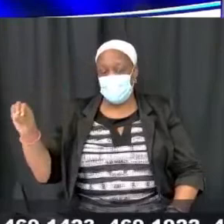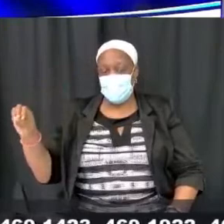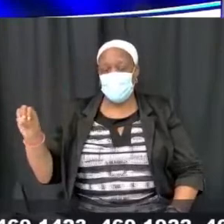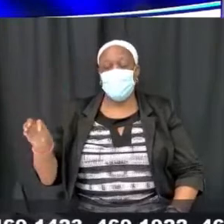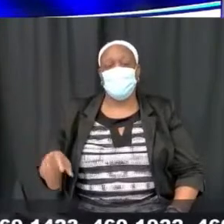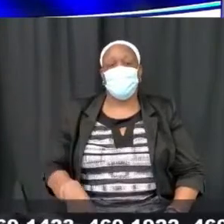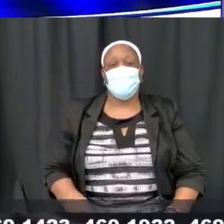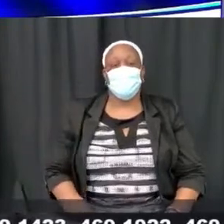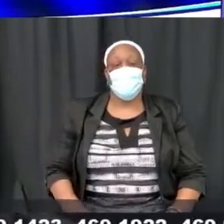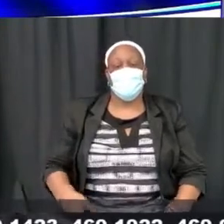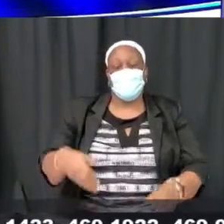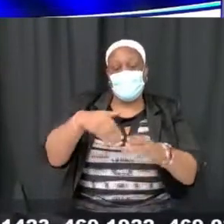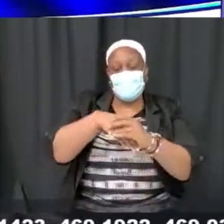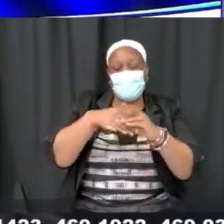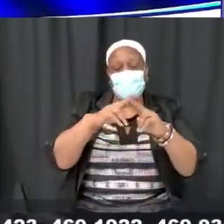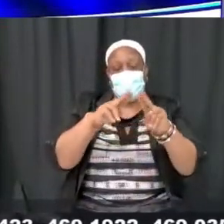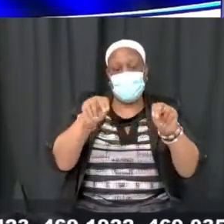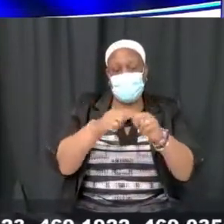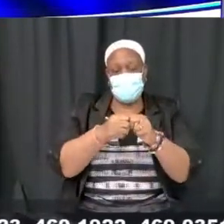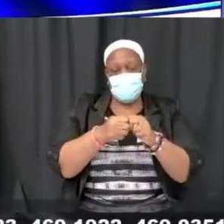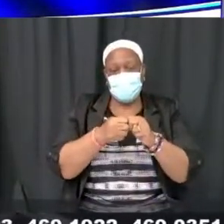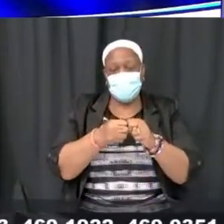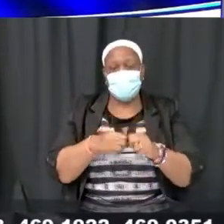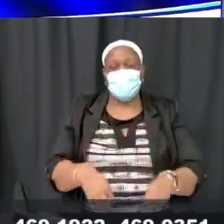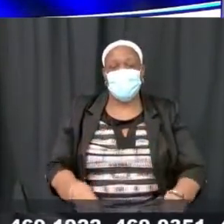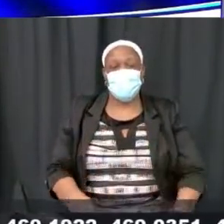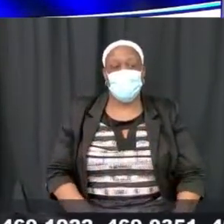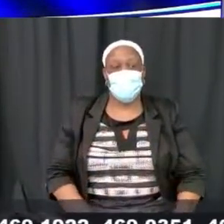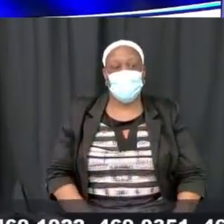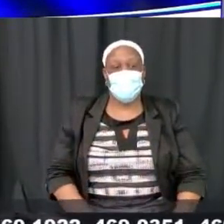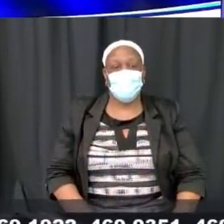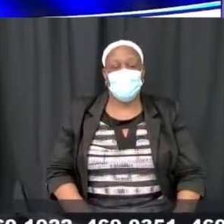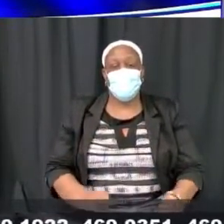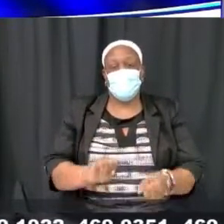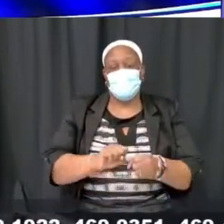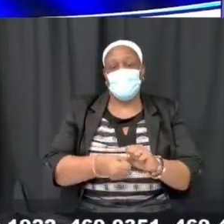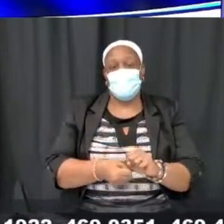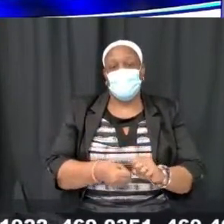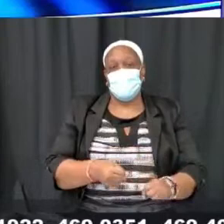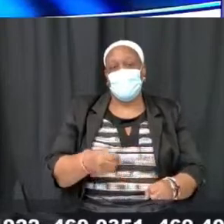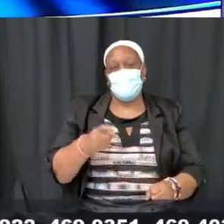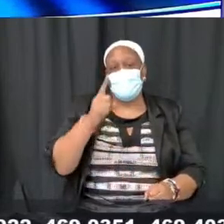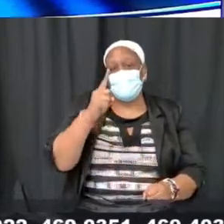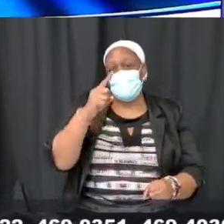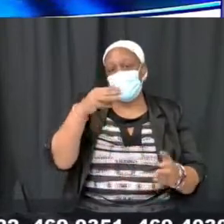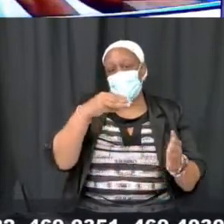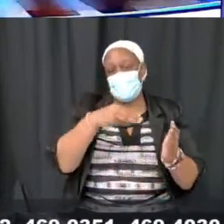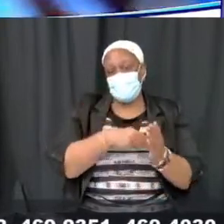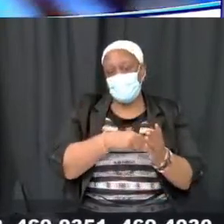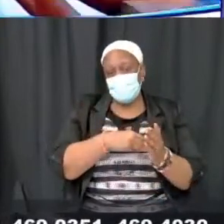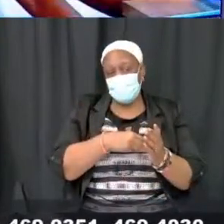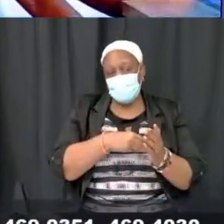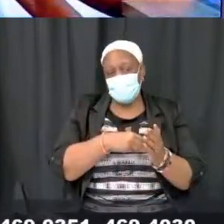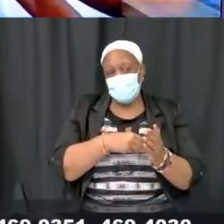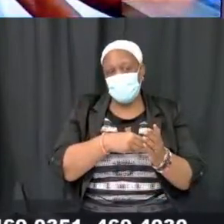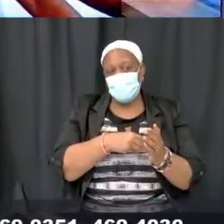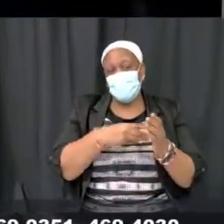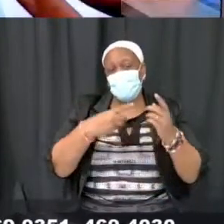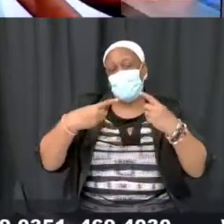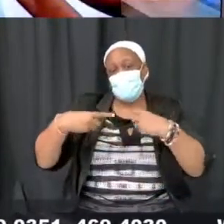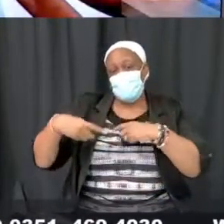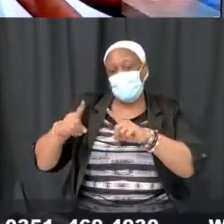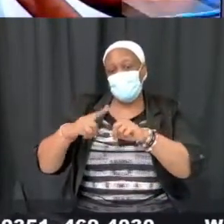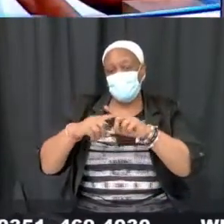families in St. Kitts, and 20% of the vouchers will go to families in Nevis. So once the vouchers